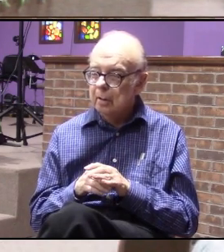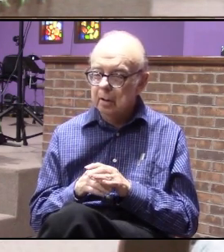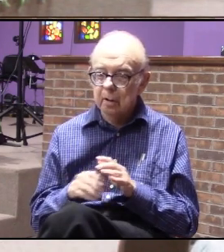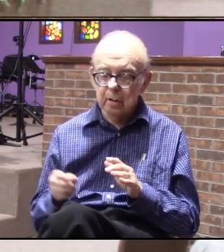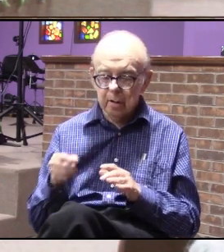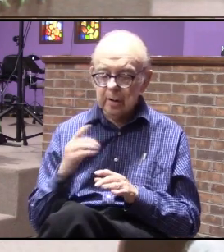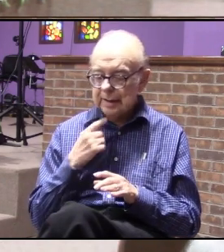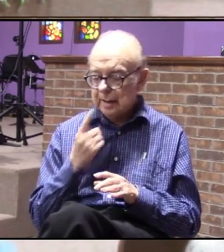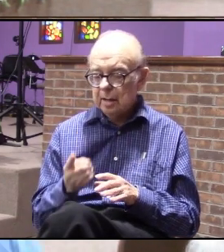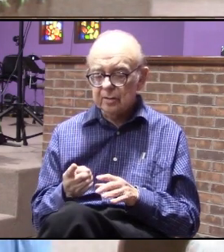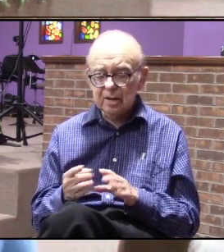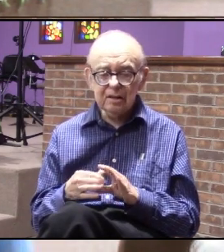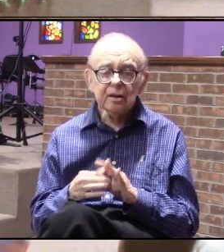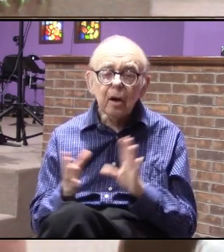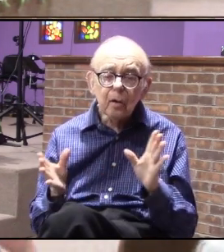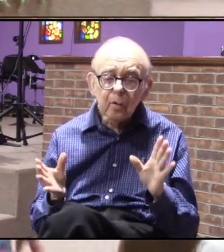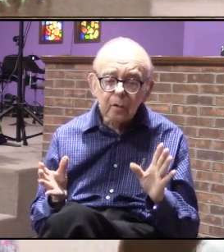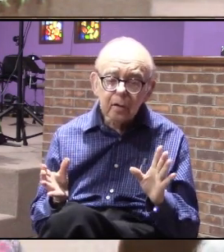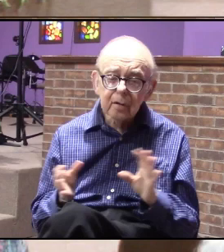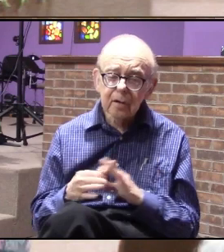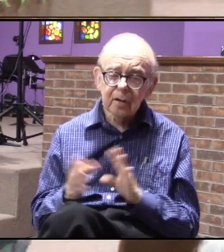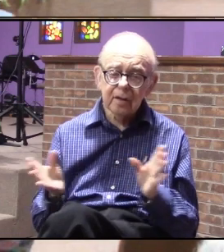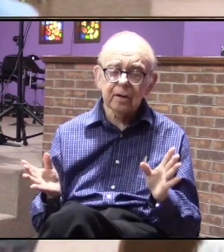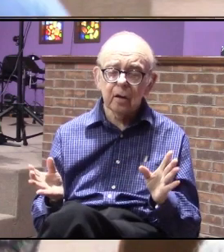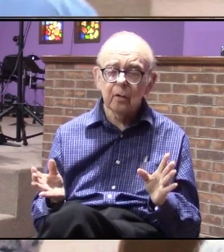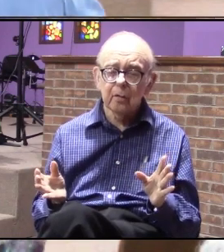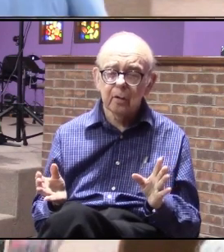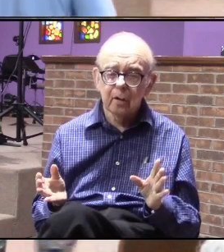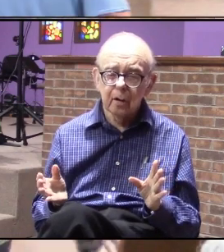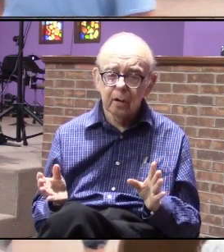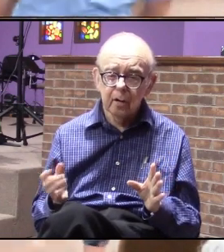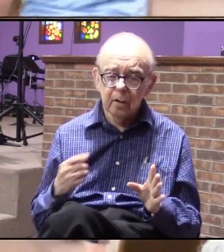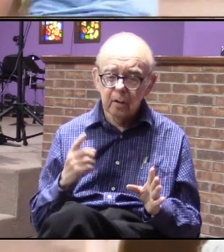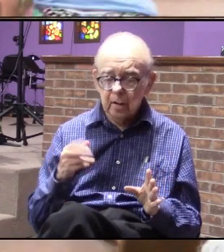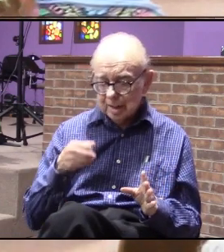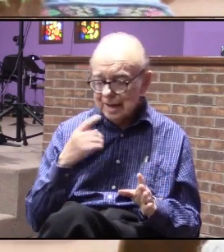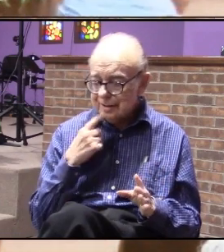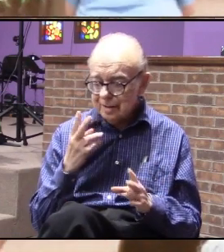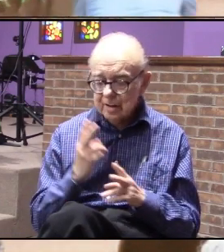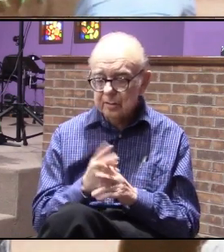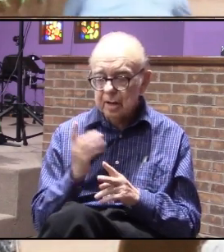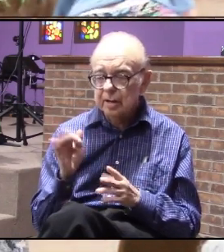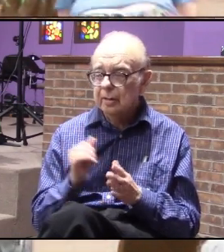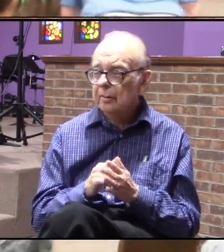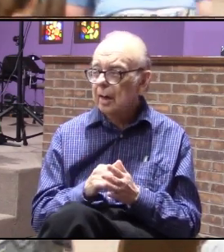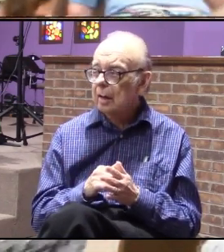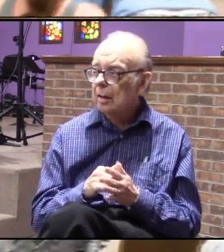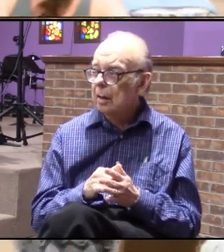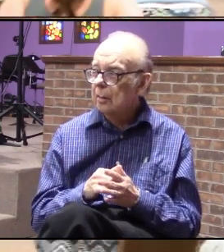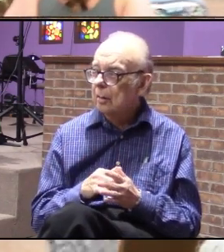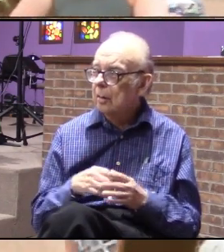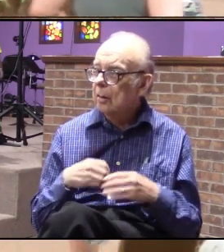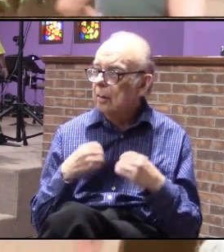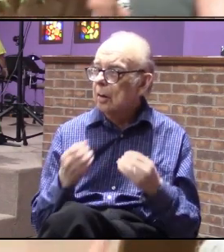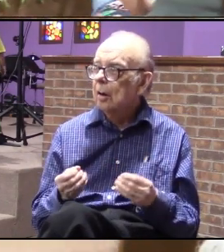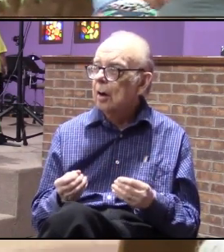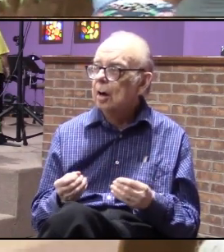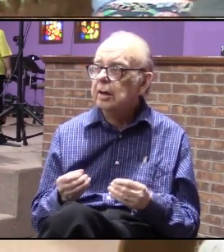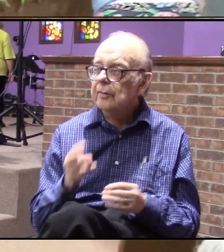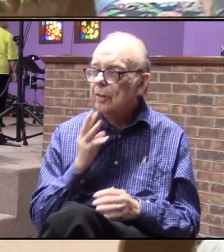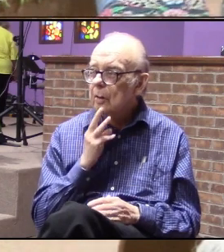And God's saying, let go of it. Let go of it. I'll take care of you. I'll give you the